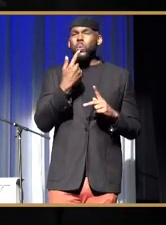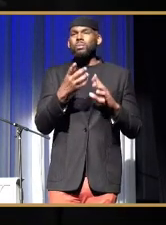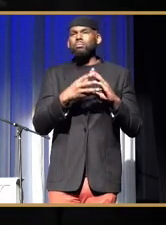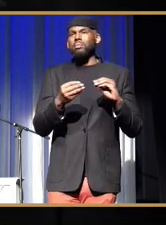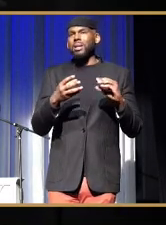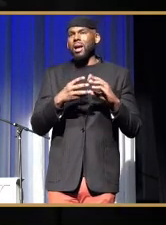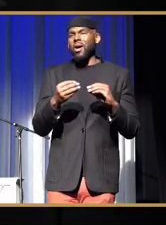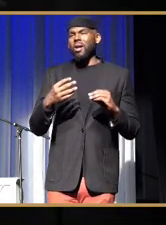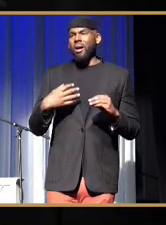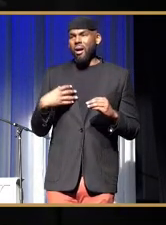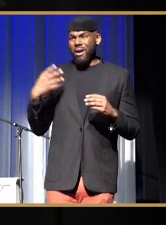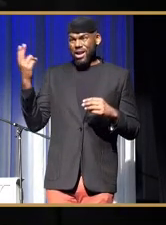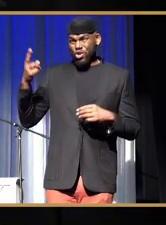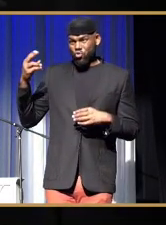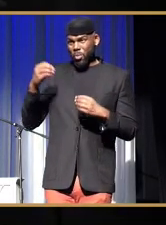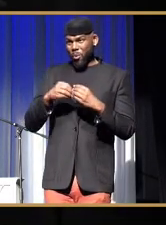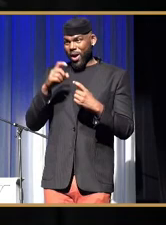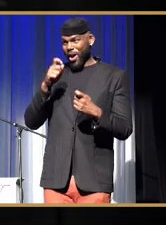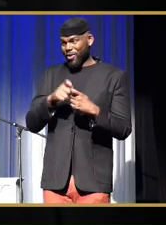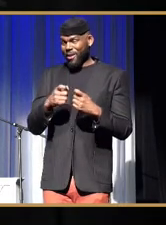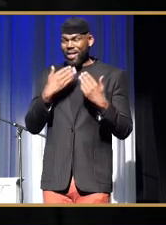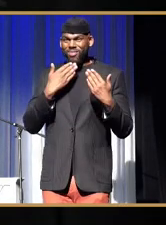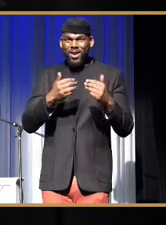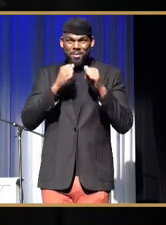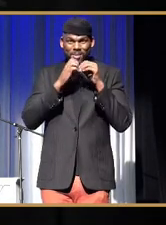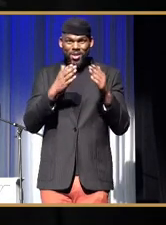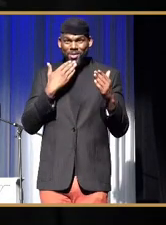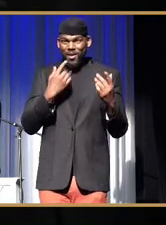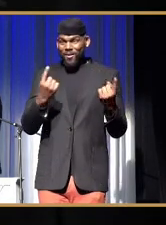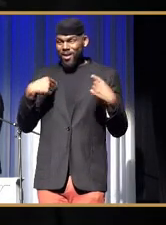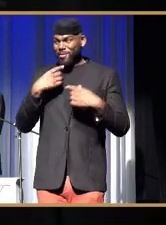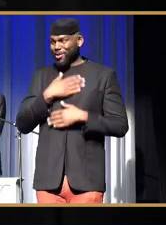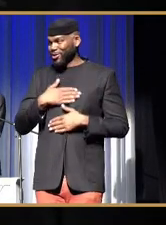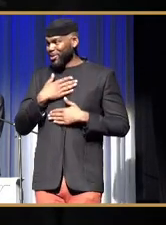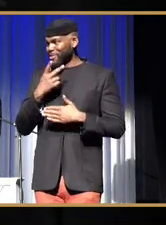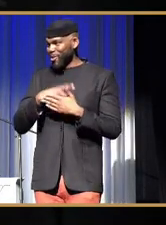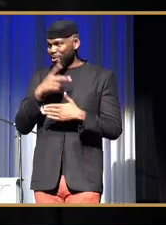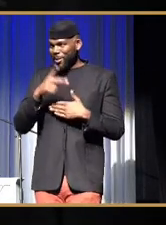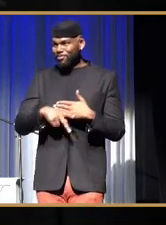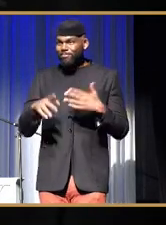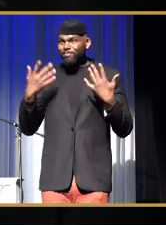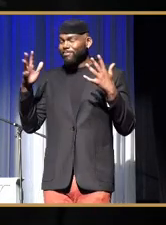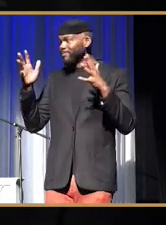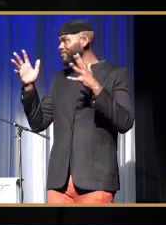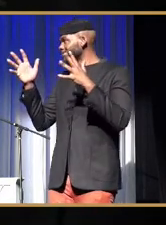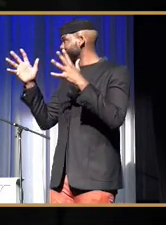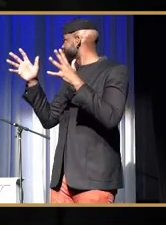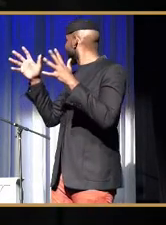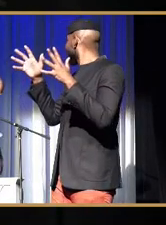accurately. God bless you all. Thank you for coming. And do enjoy the program.